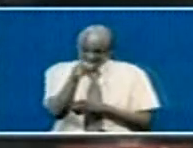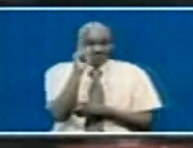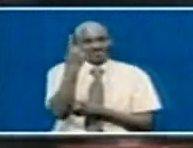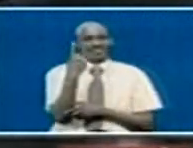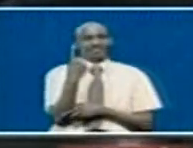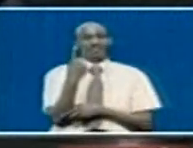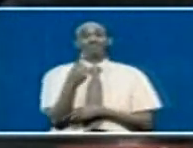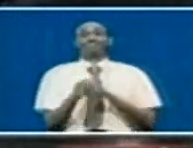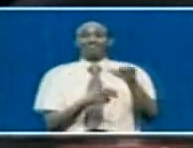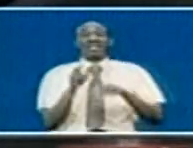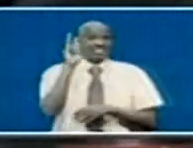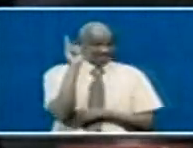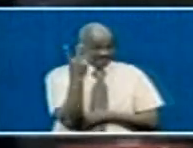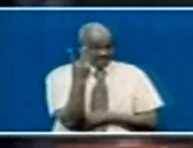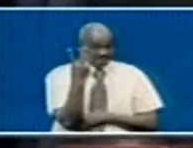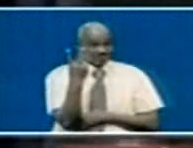all. Second,